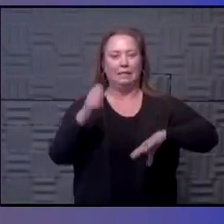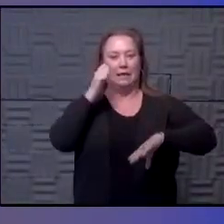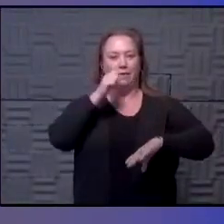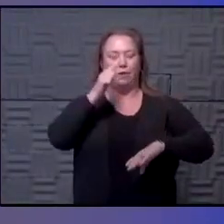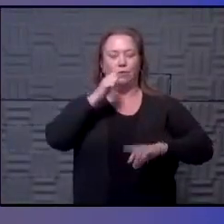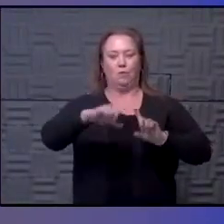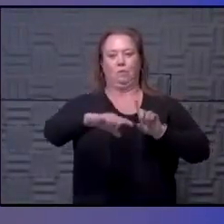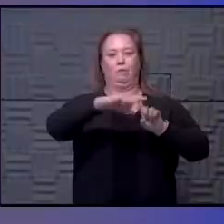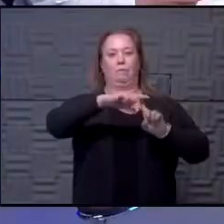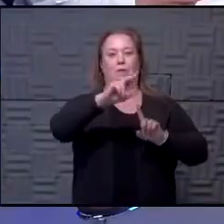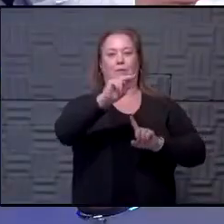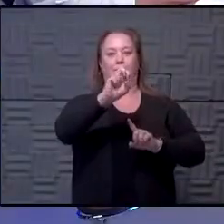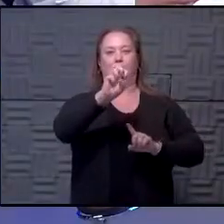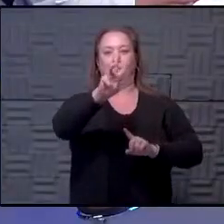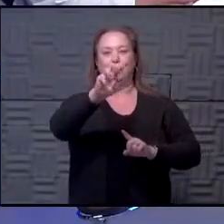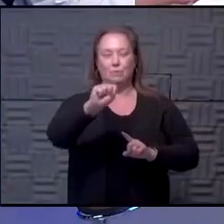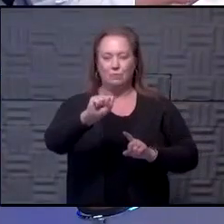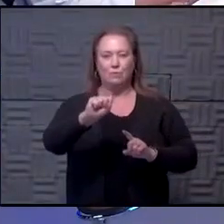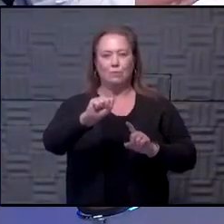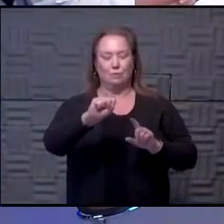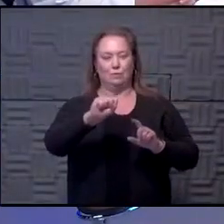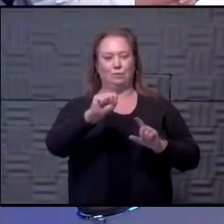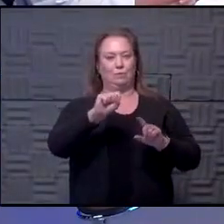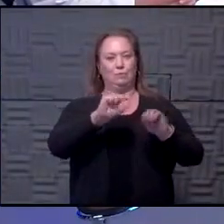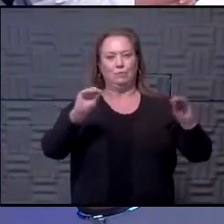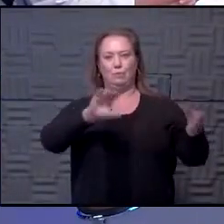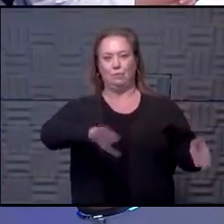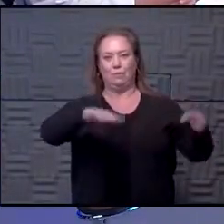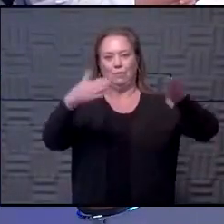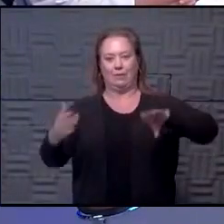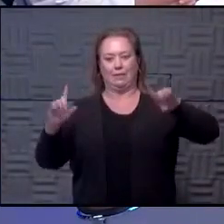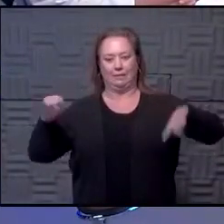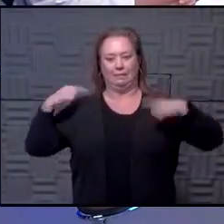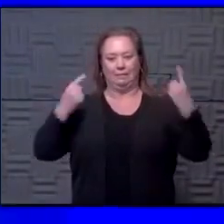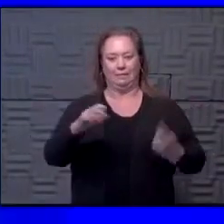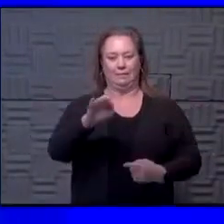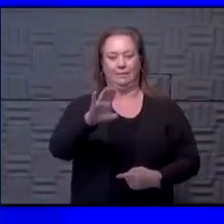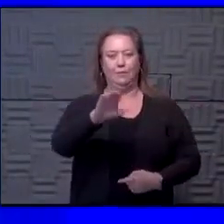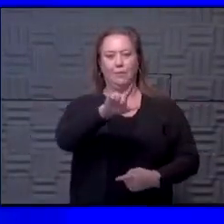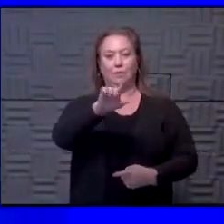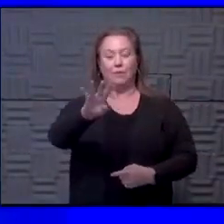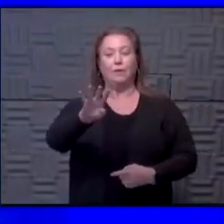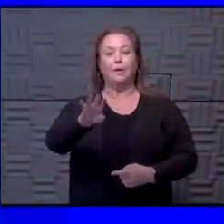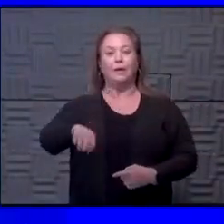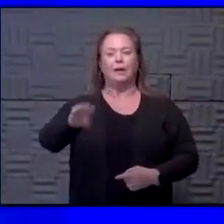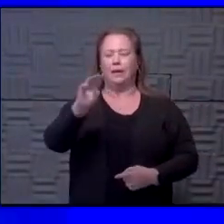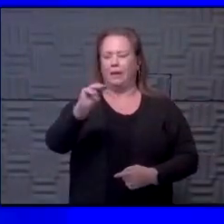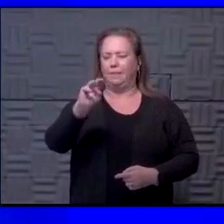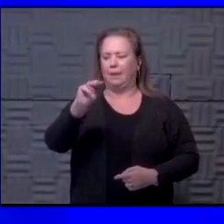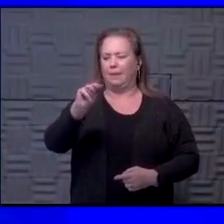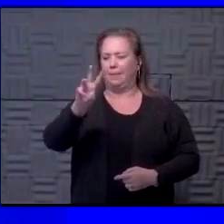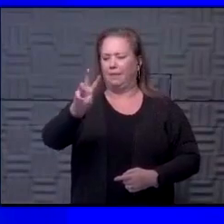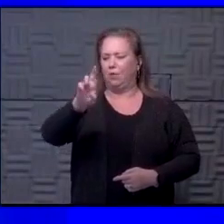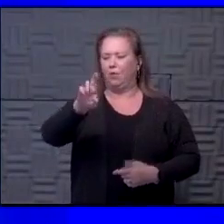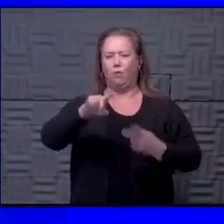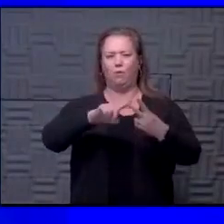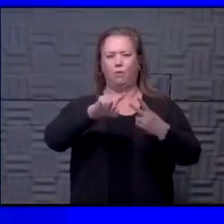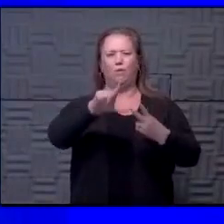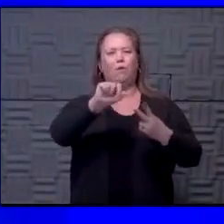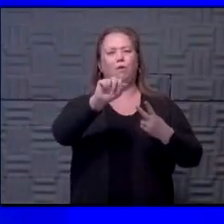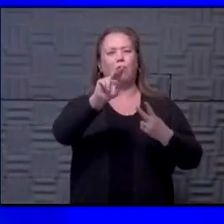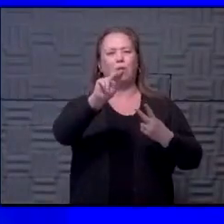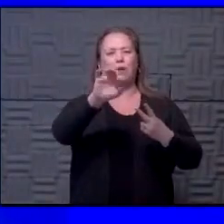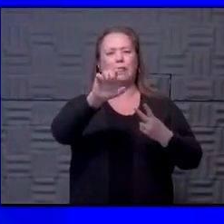some positive news. I think to that, I think I just saw it was either an MMWR or a Lancet paper that was